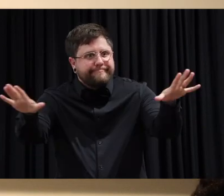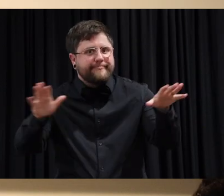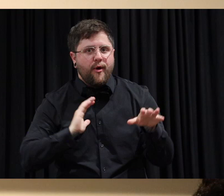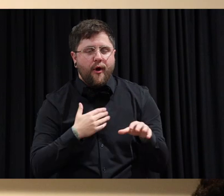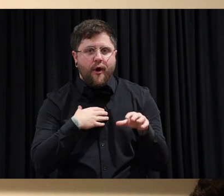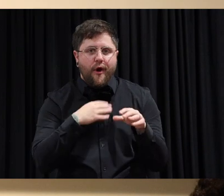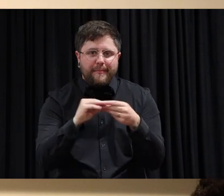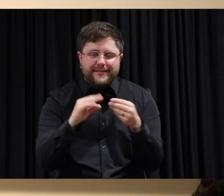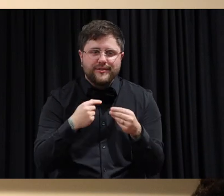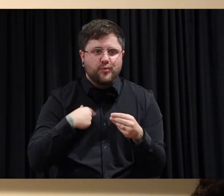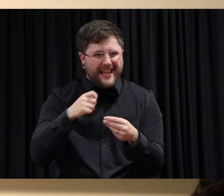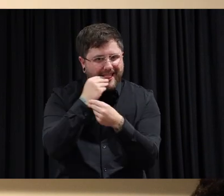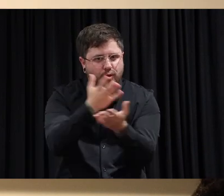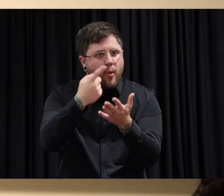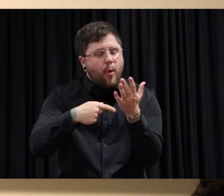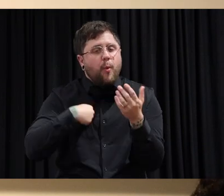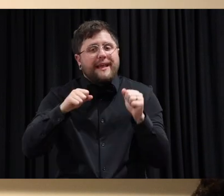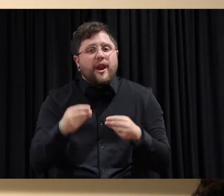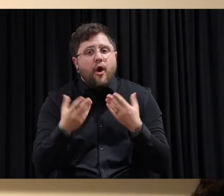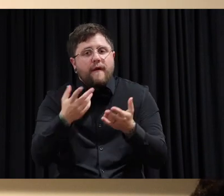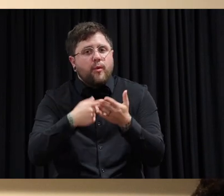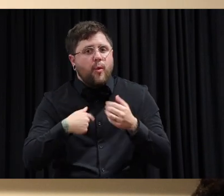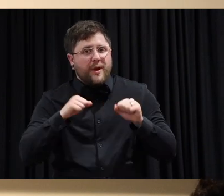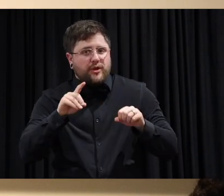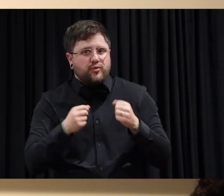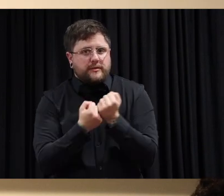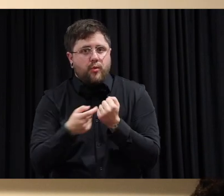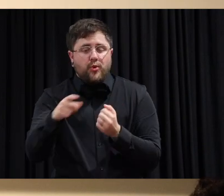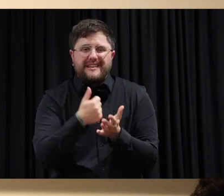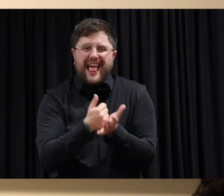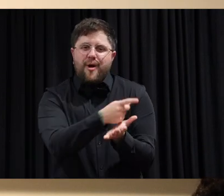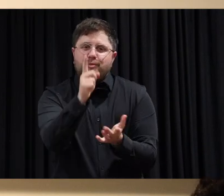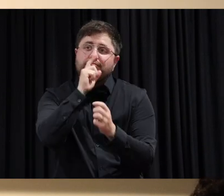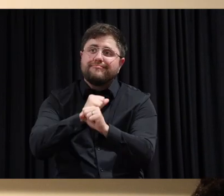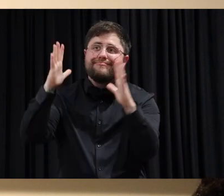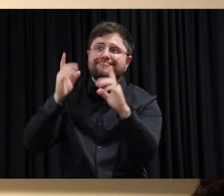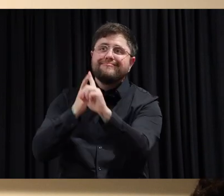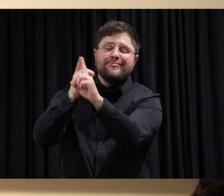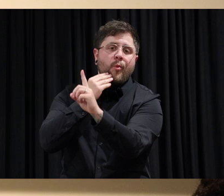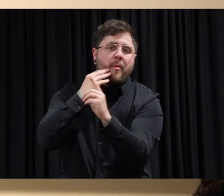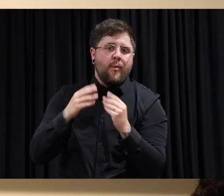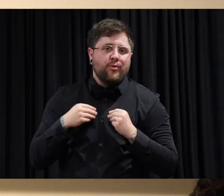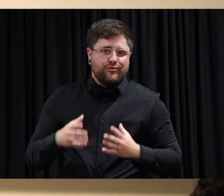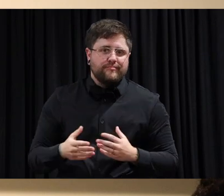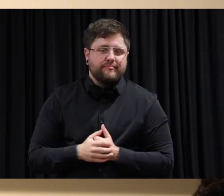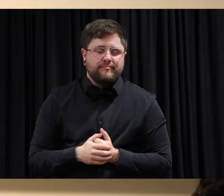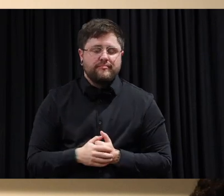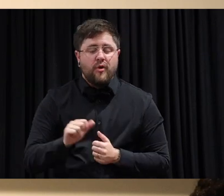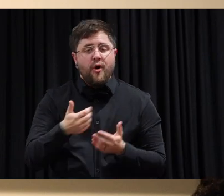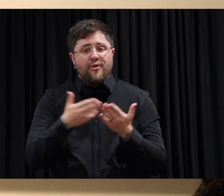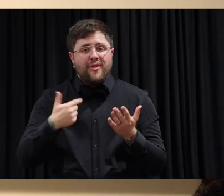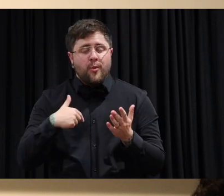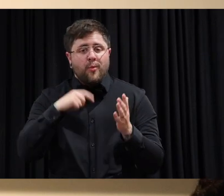community about what we can offer and how we can help create the dream, or fulfill the dream of homeownership. Because the other thing that we see a lot is